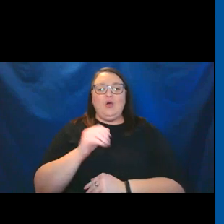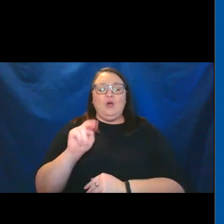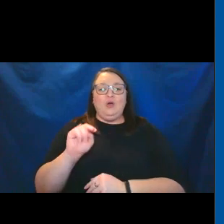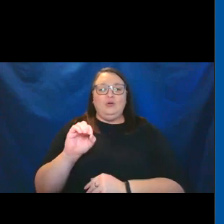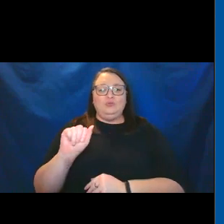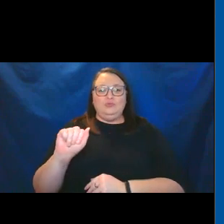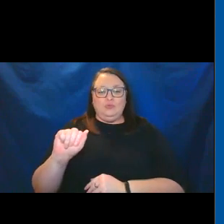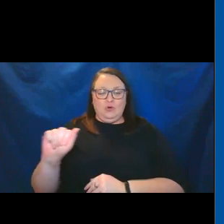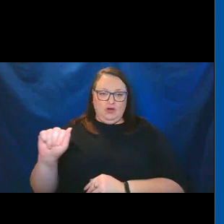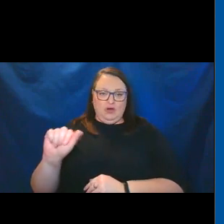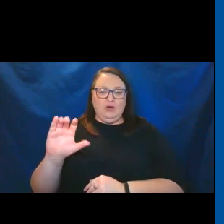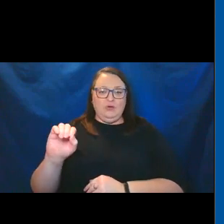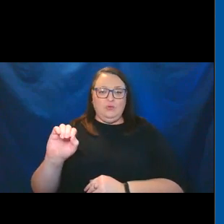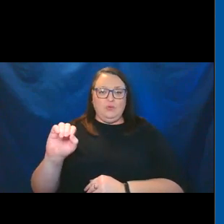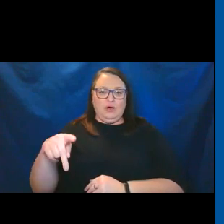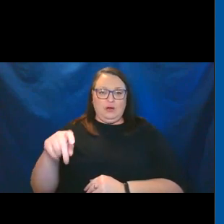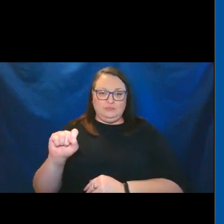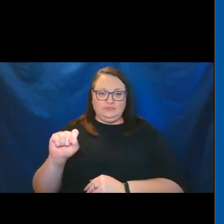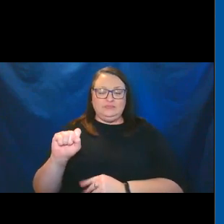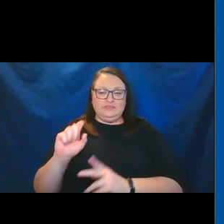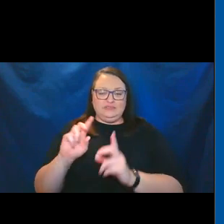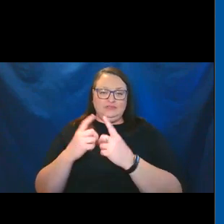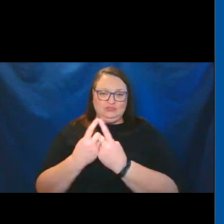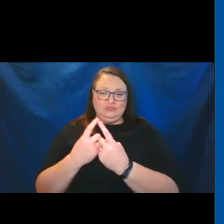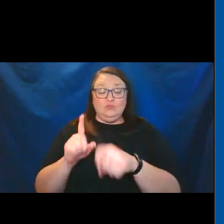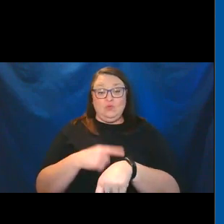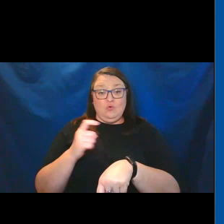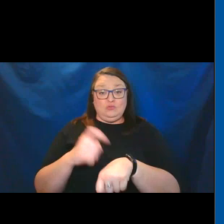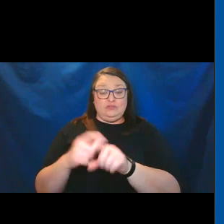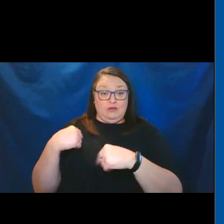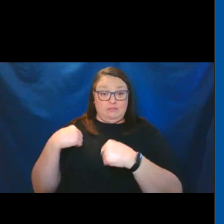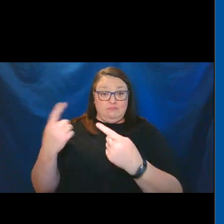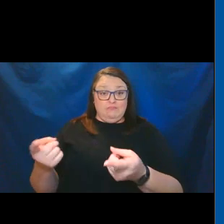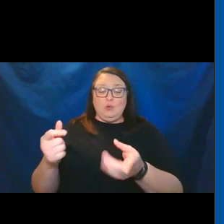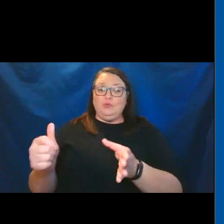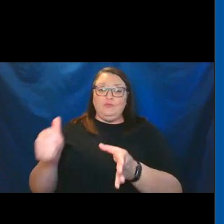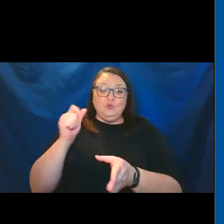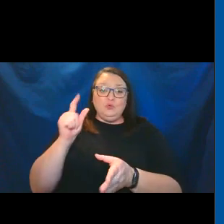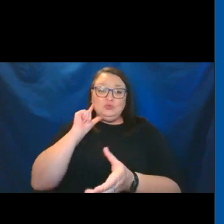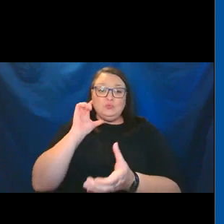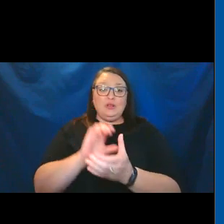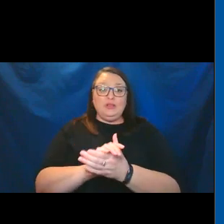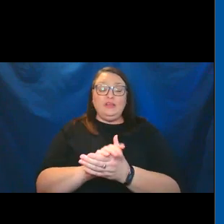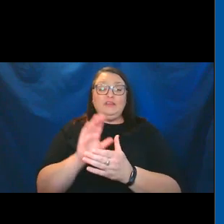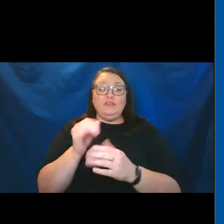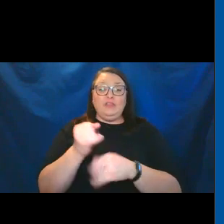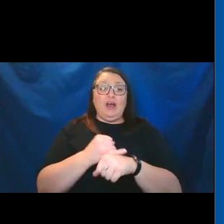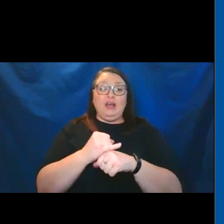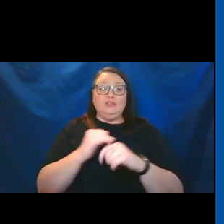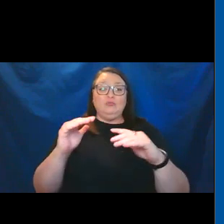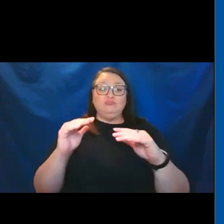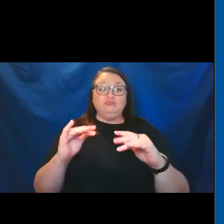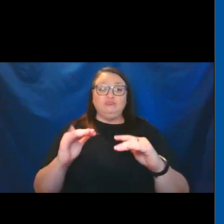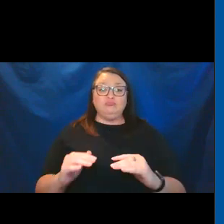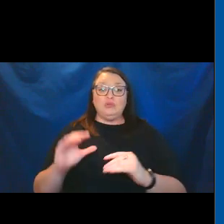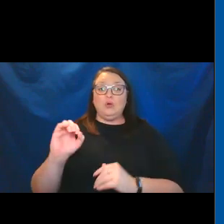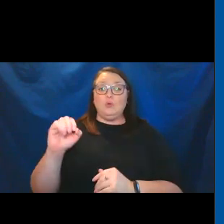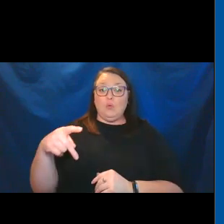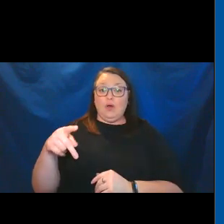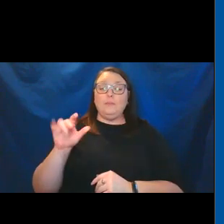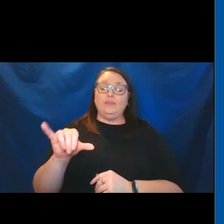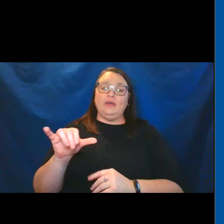division, who for quite a long time refused to believe that we were sinking. And co-ops is the division that houses the tides